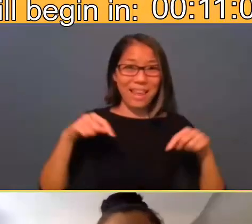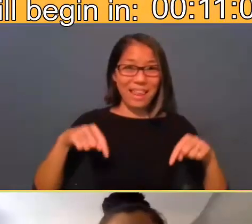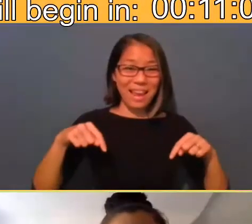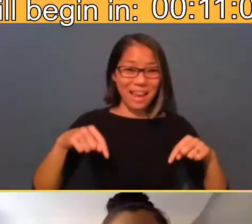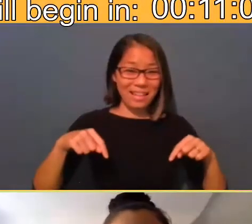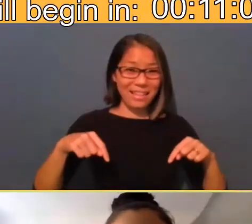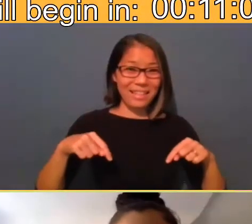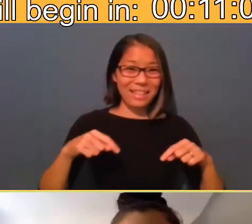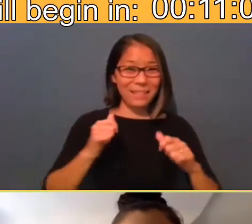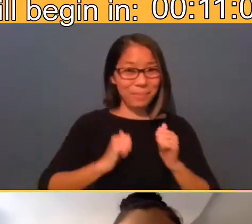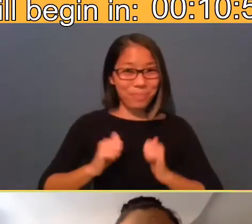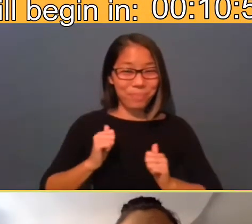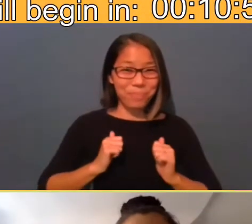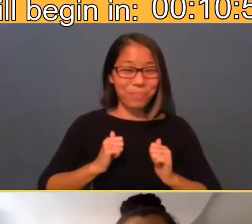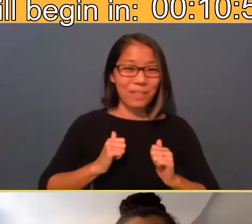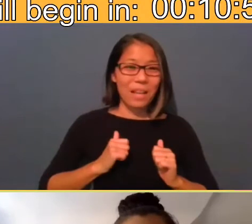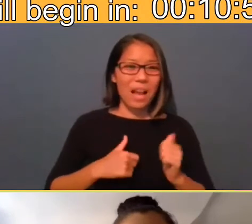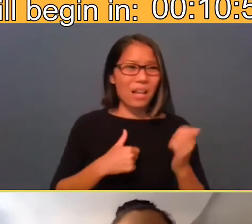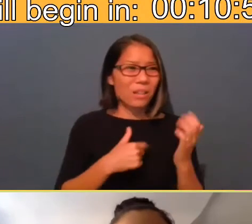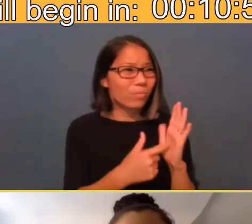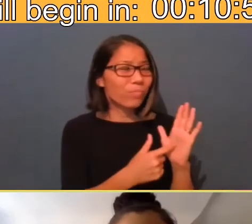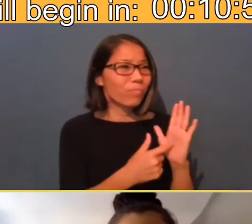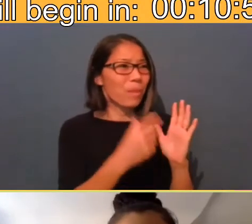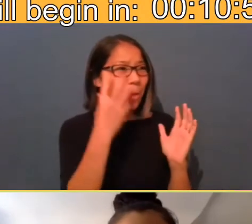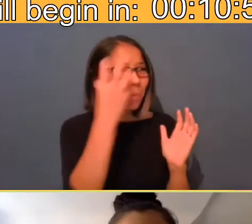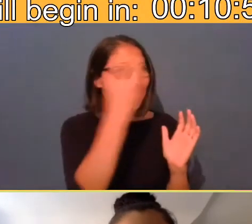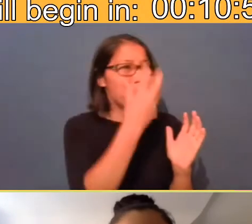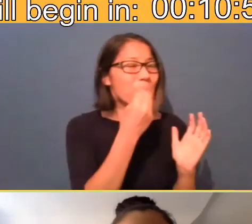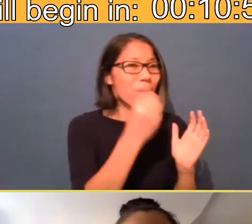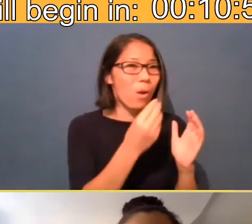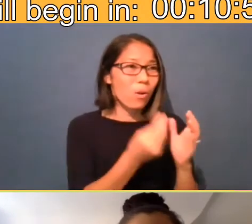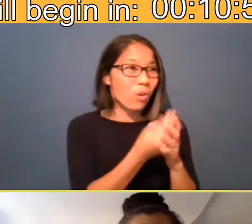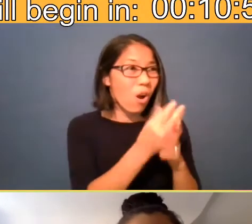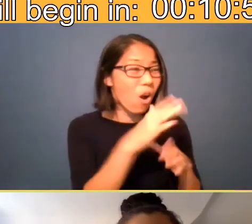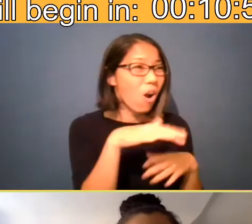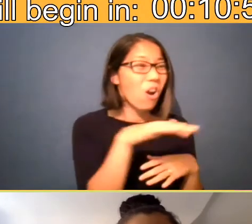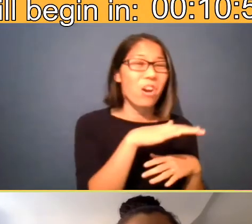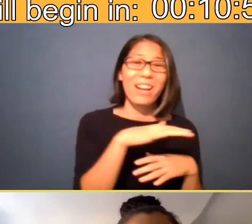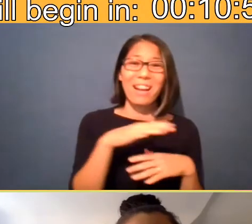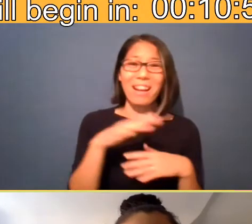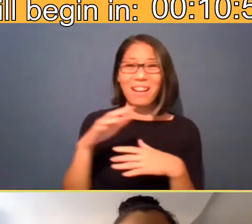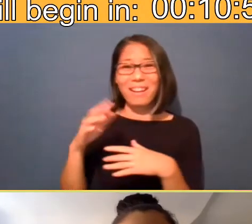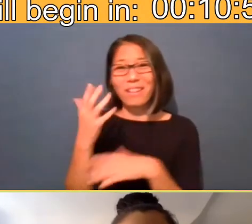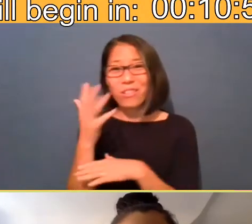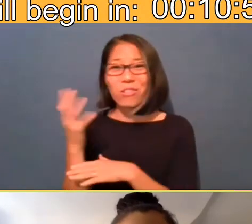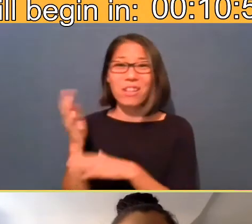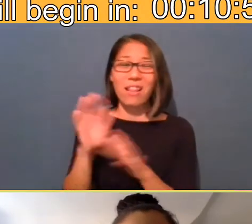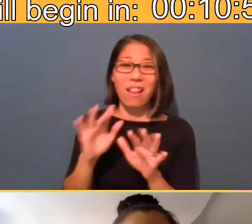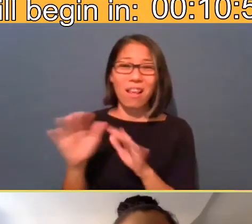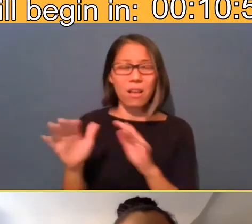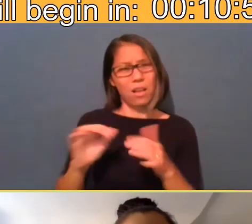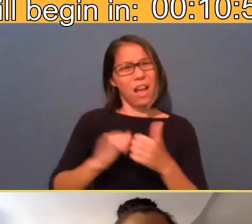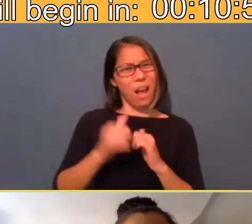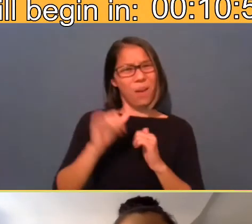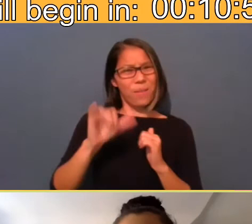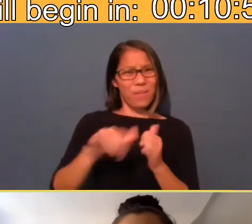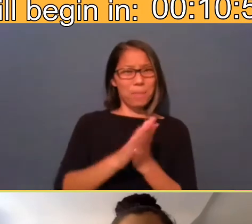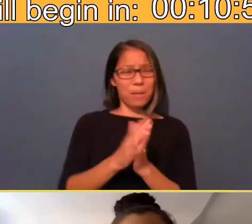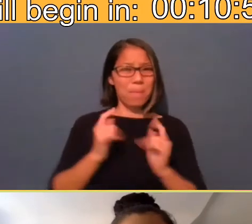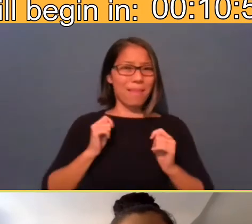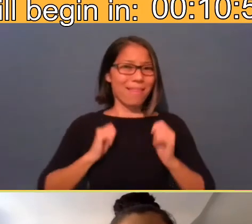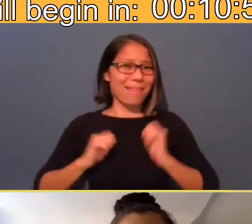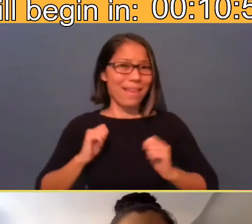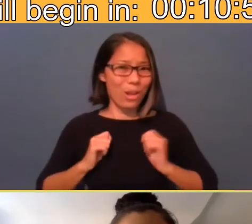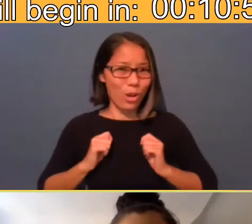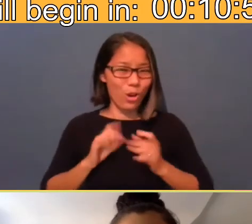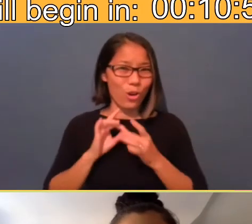beautiful flowers outside and showing that in a realistic way, that's what film can do. How is this theatrical? How is it that we, just using